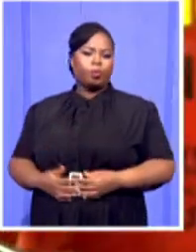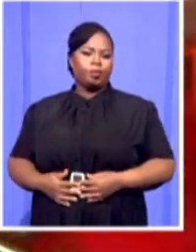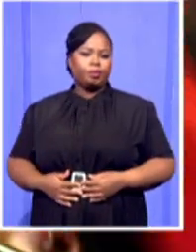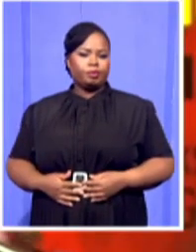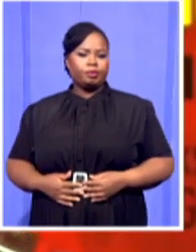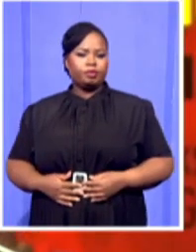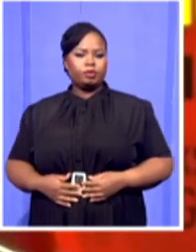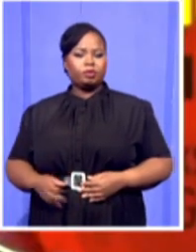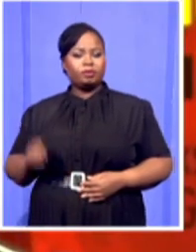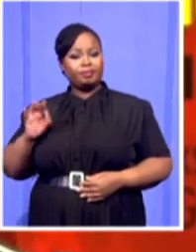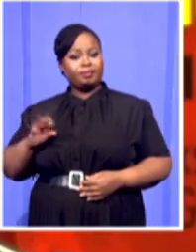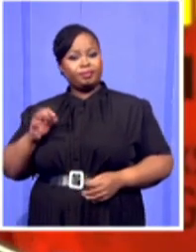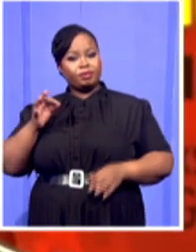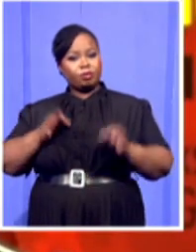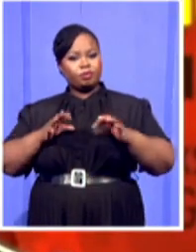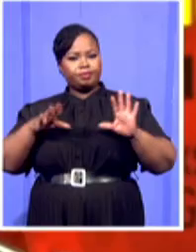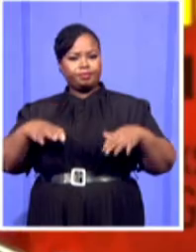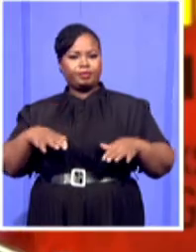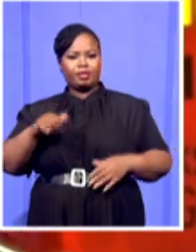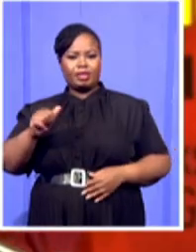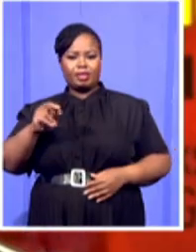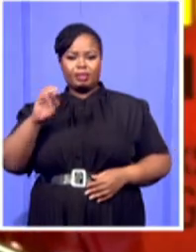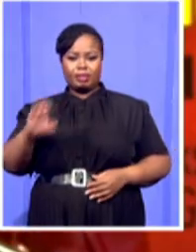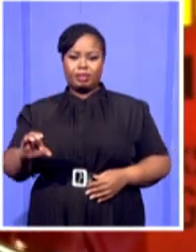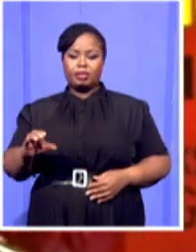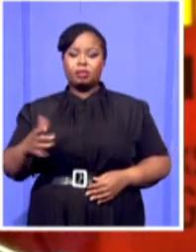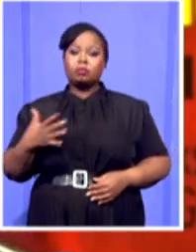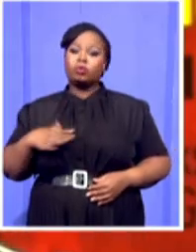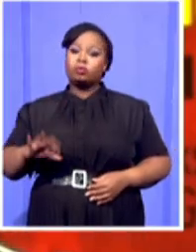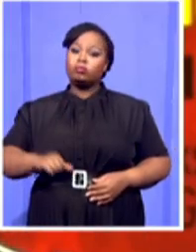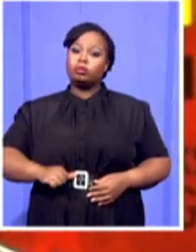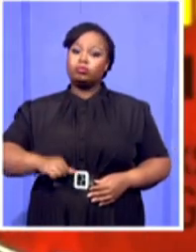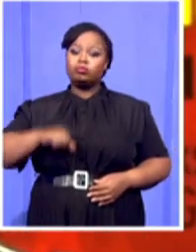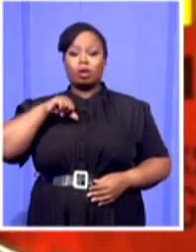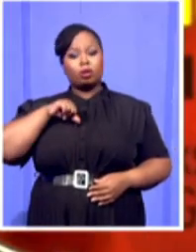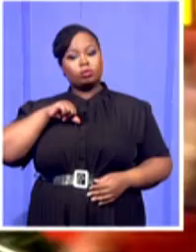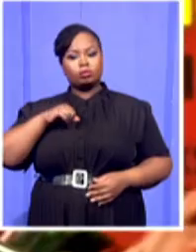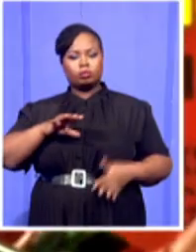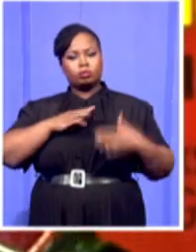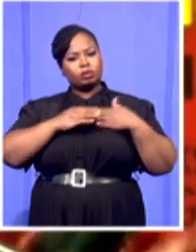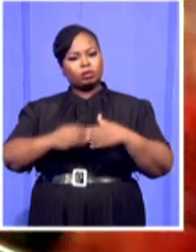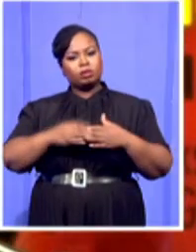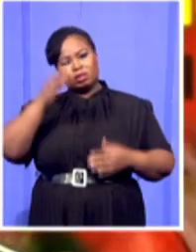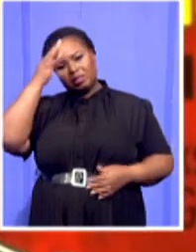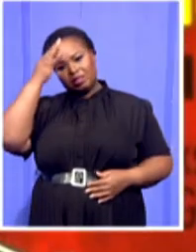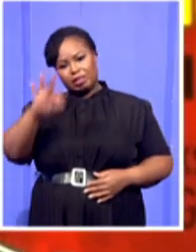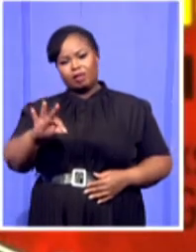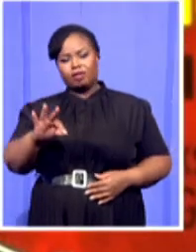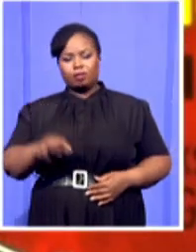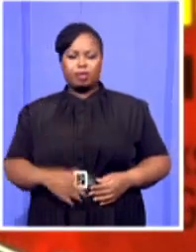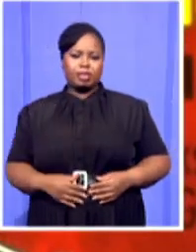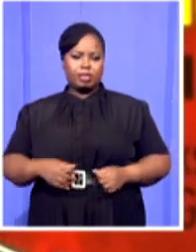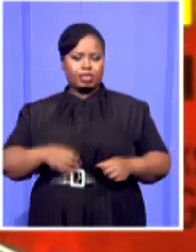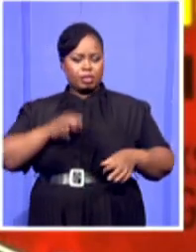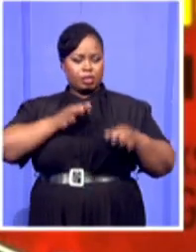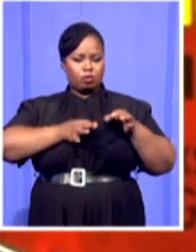So if parties, if the ANC is gonna be proud of leading a government of a